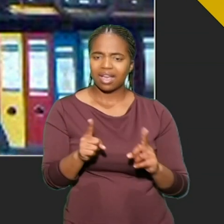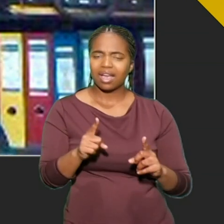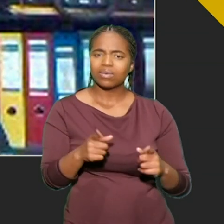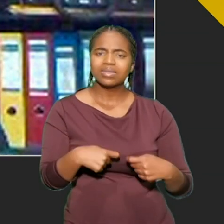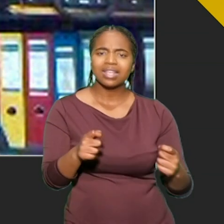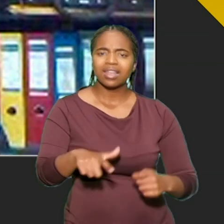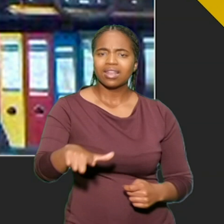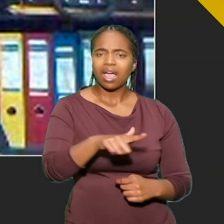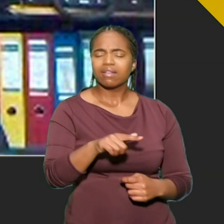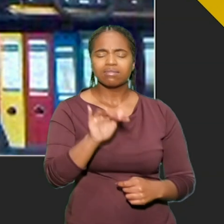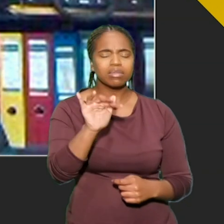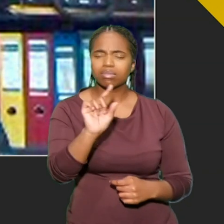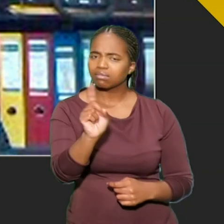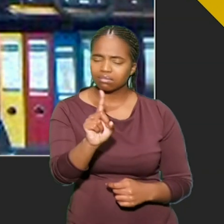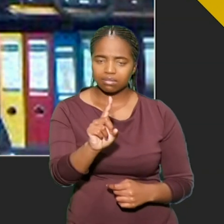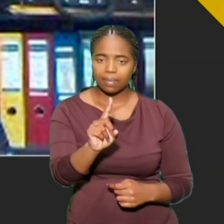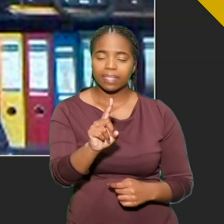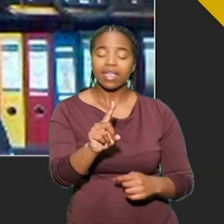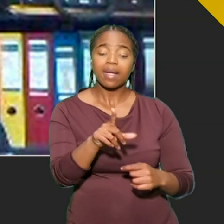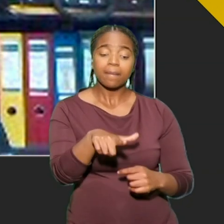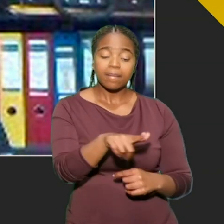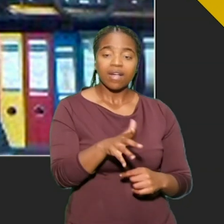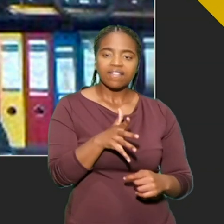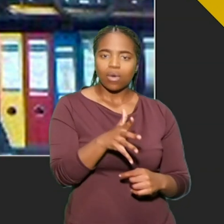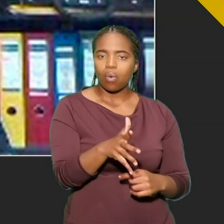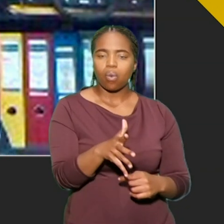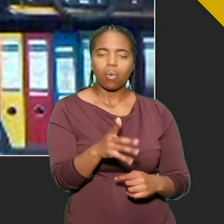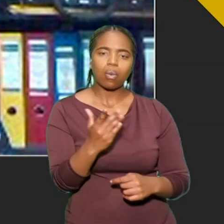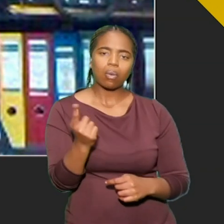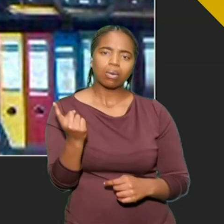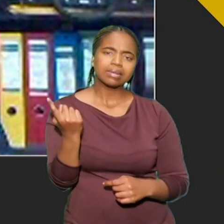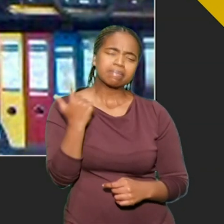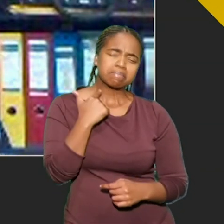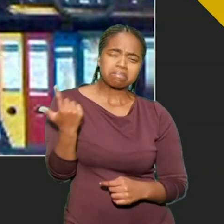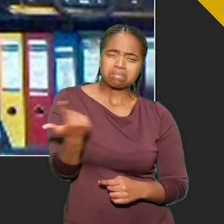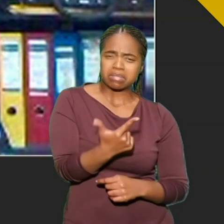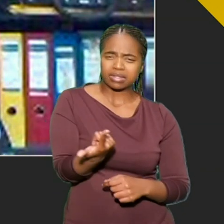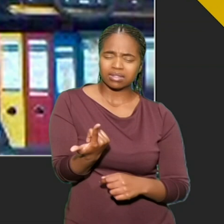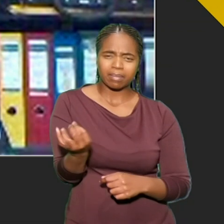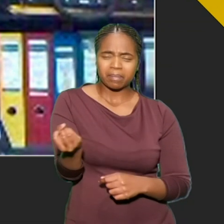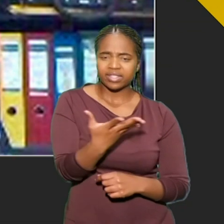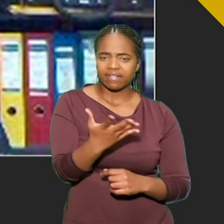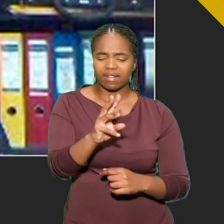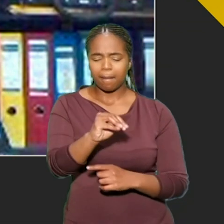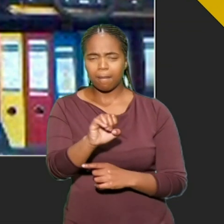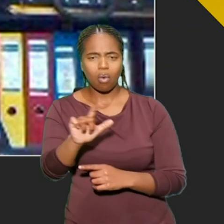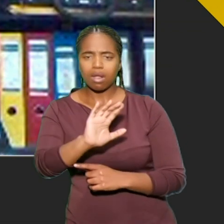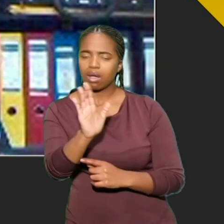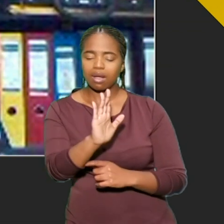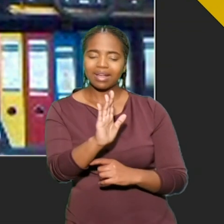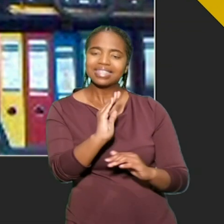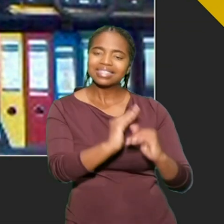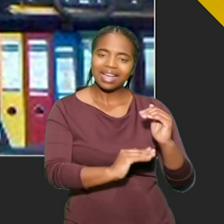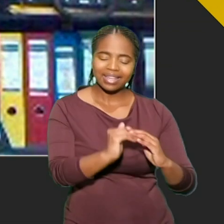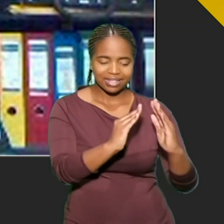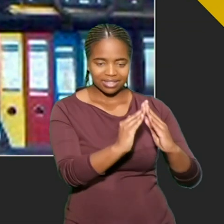to the highest bidder so that they build another exclusive development. Yeah. Let us make sure that we provide affordable housing. So it's the